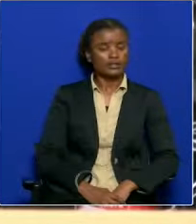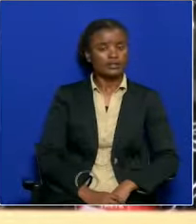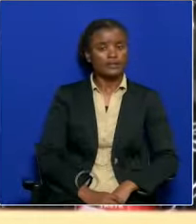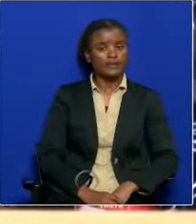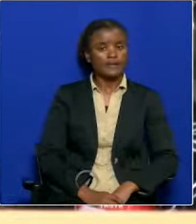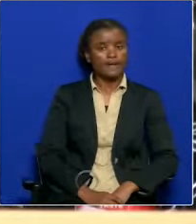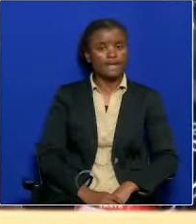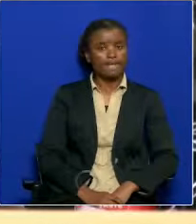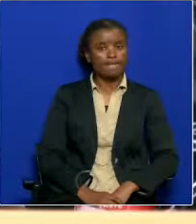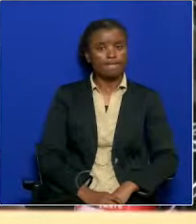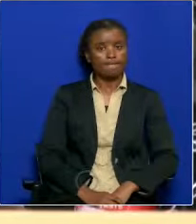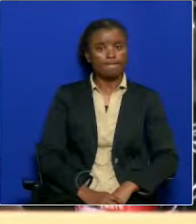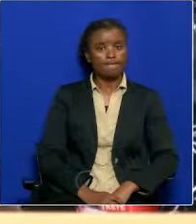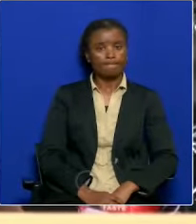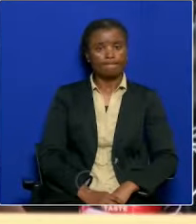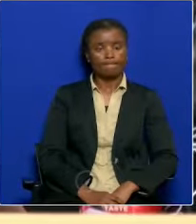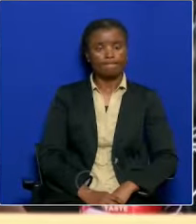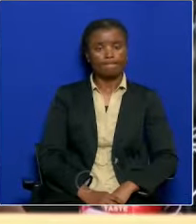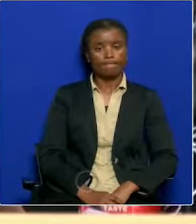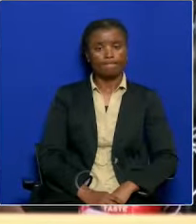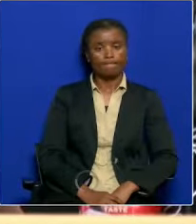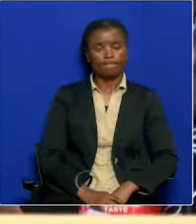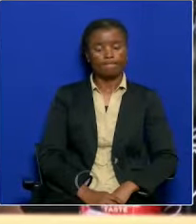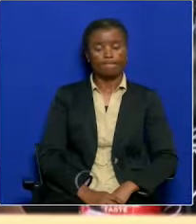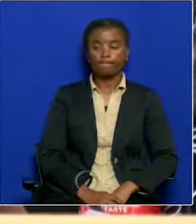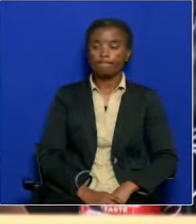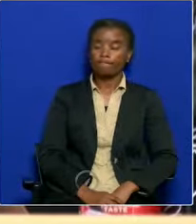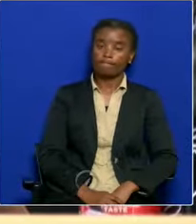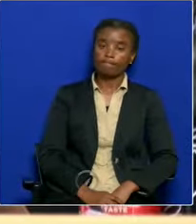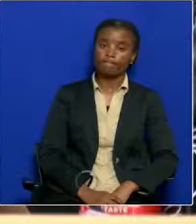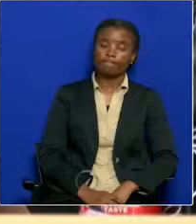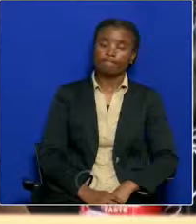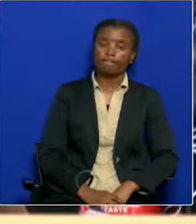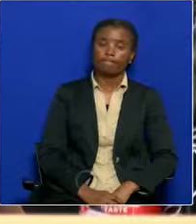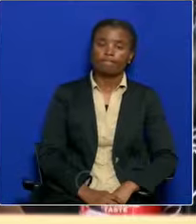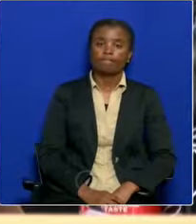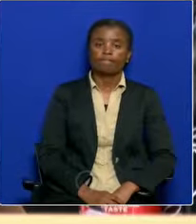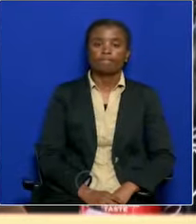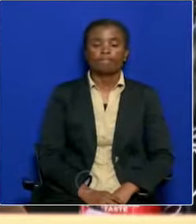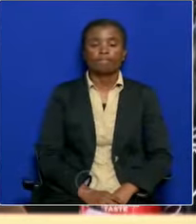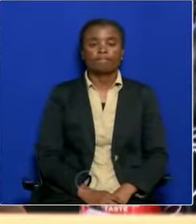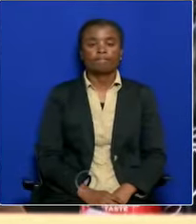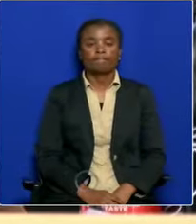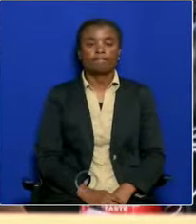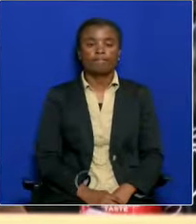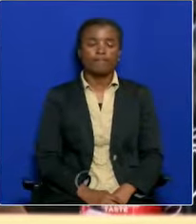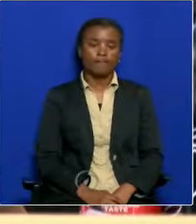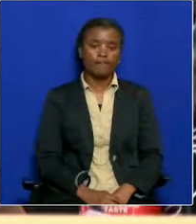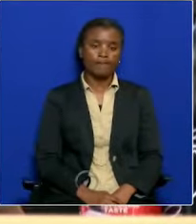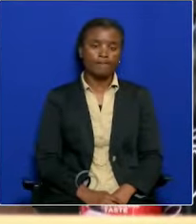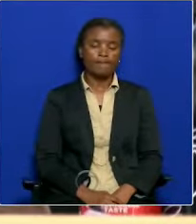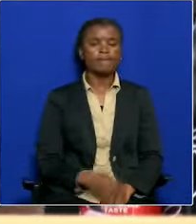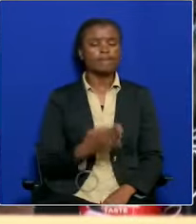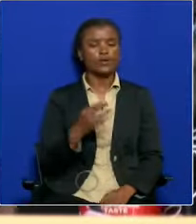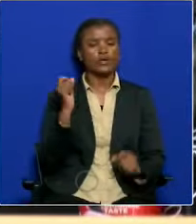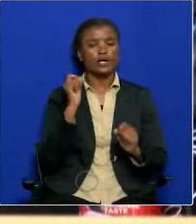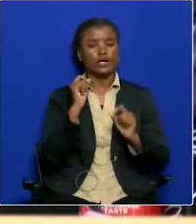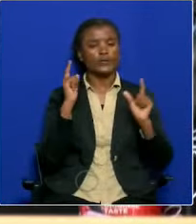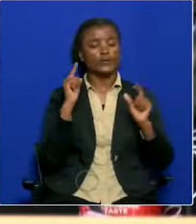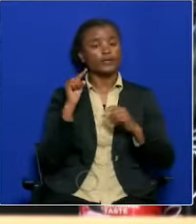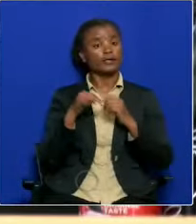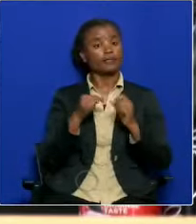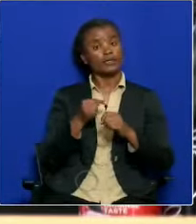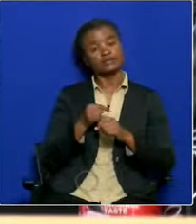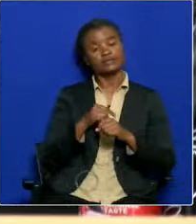In general, are you then aware of I think I'll have to go there, the employment regulations